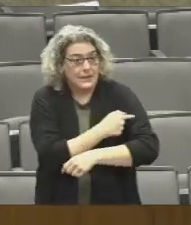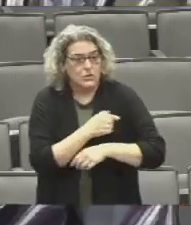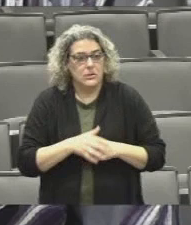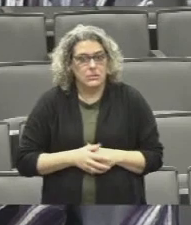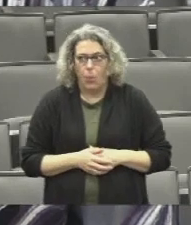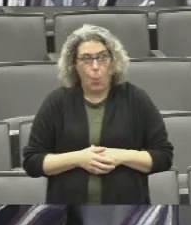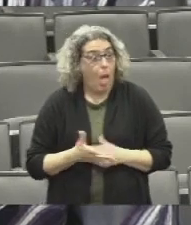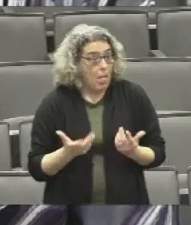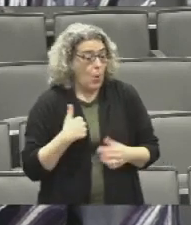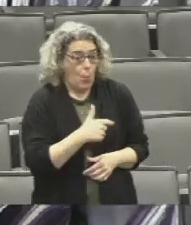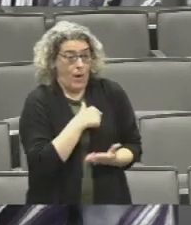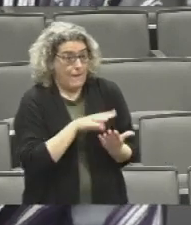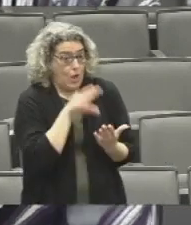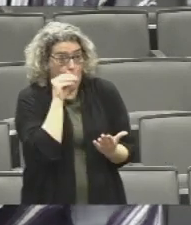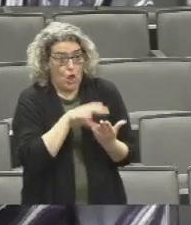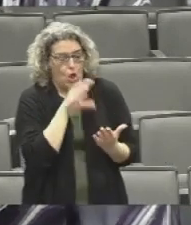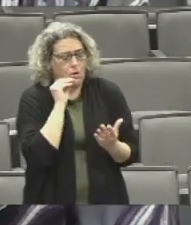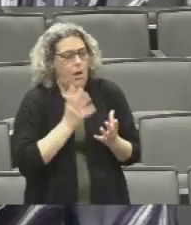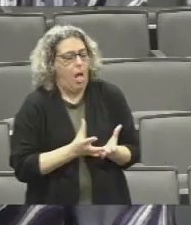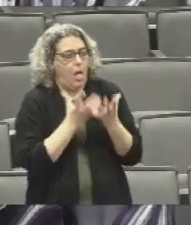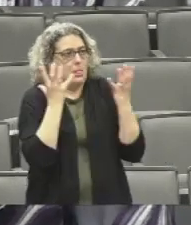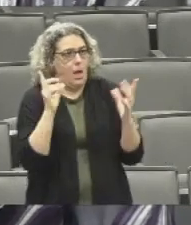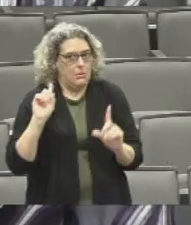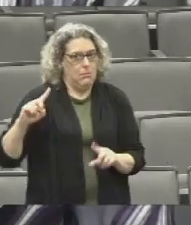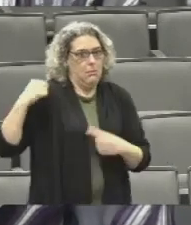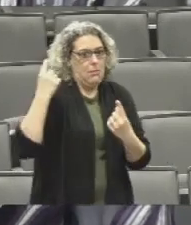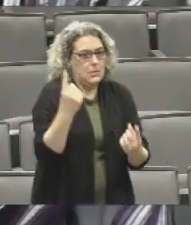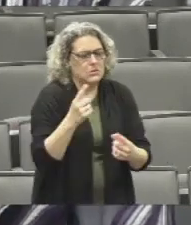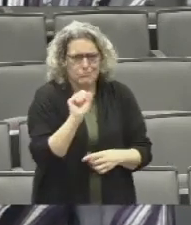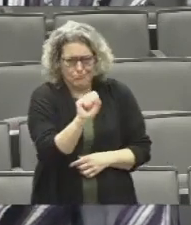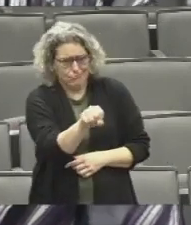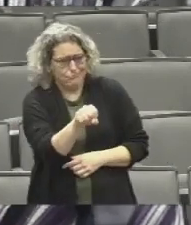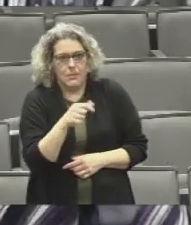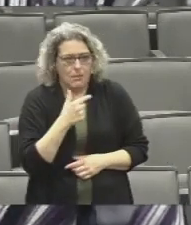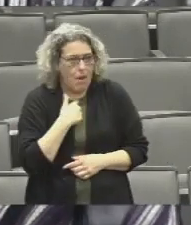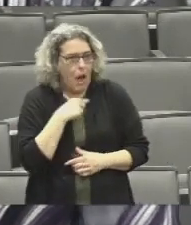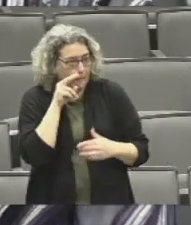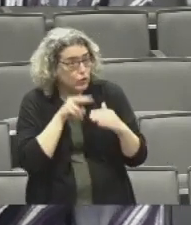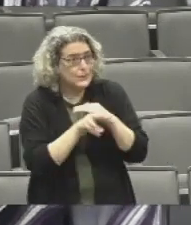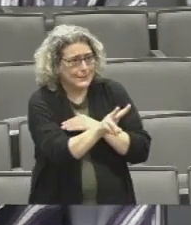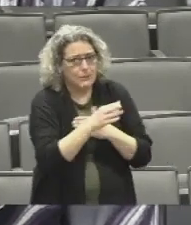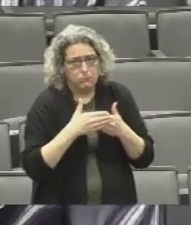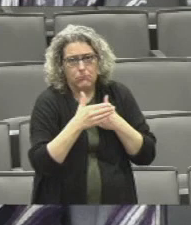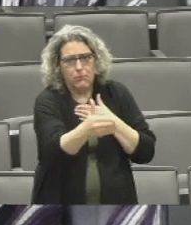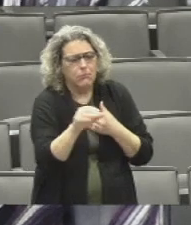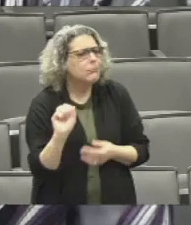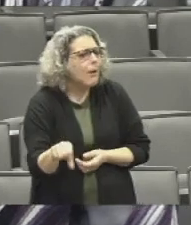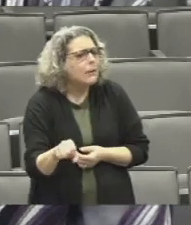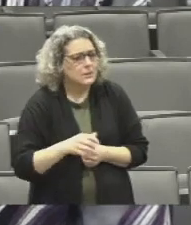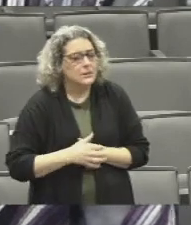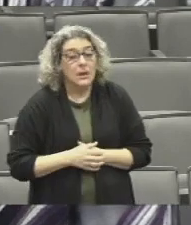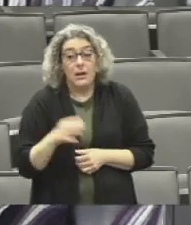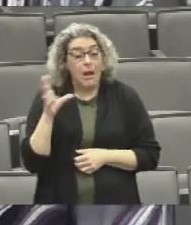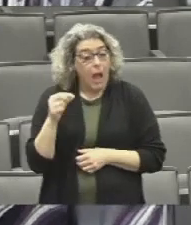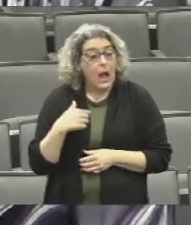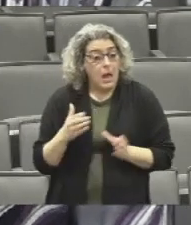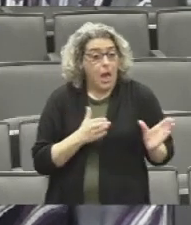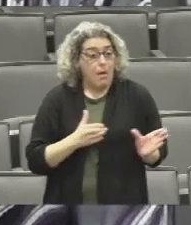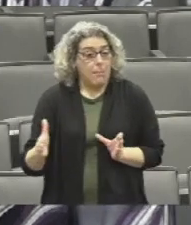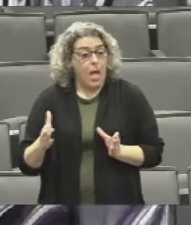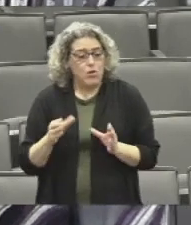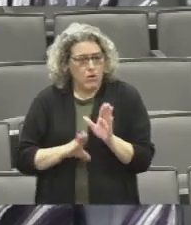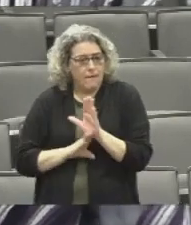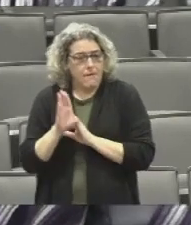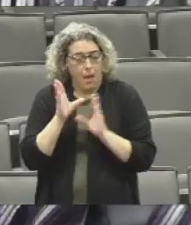a lot from previous years, and so I do foresee, yes. And I will share the plan with the